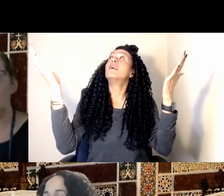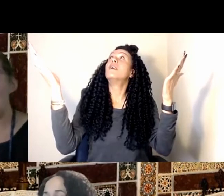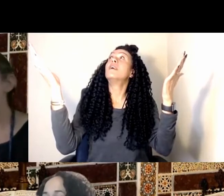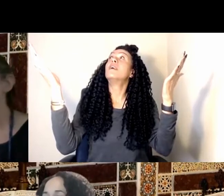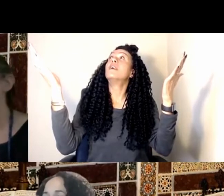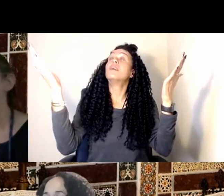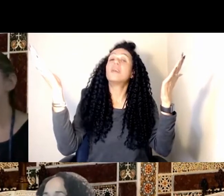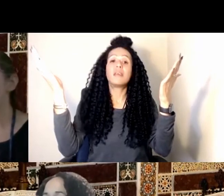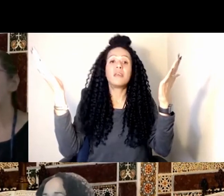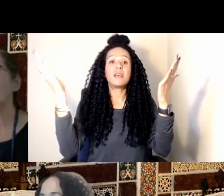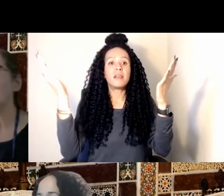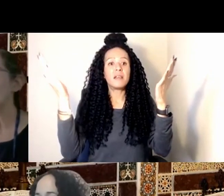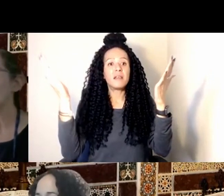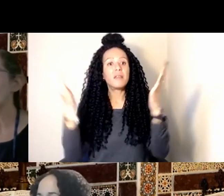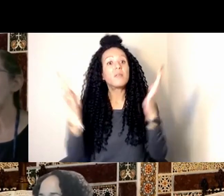heaven.